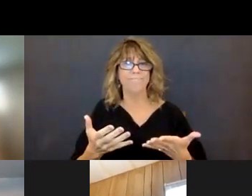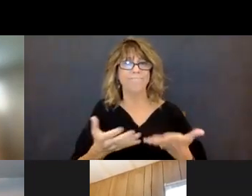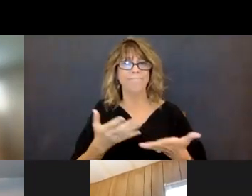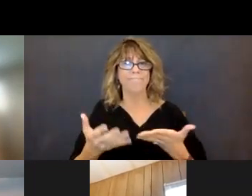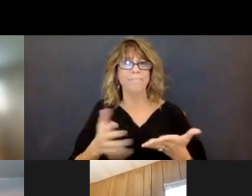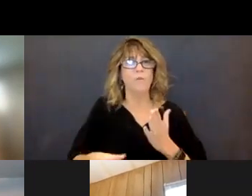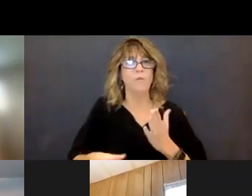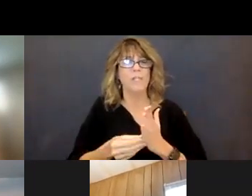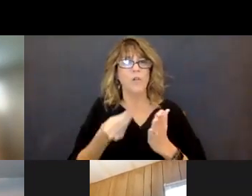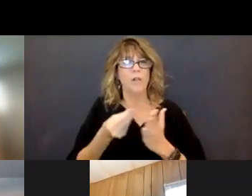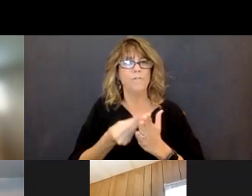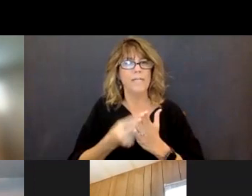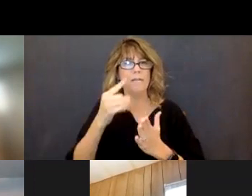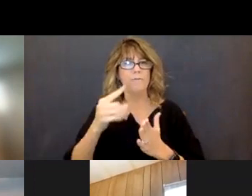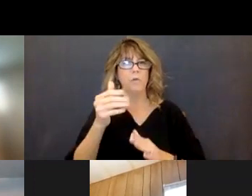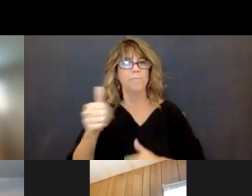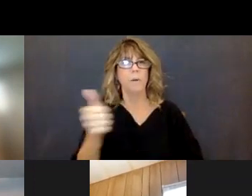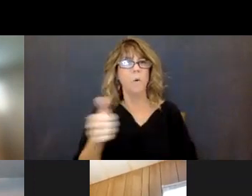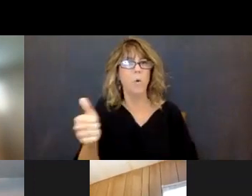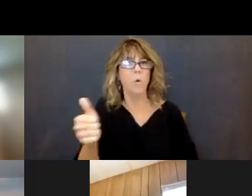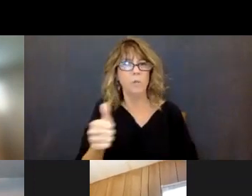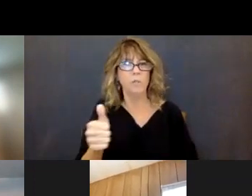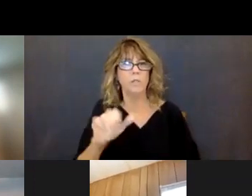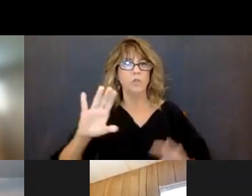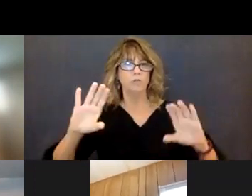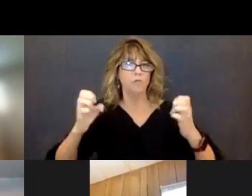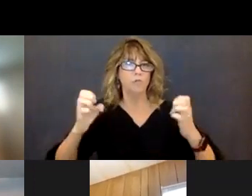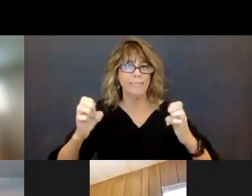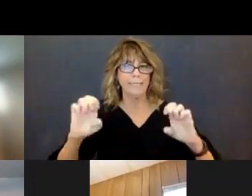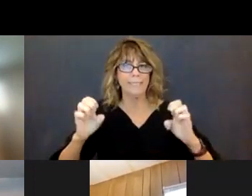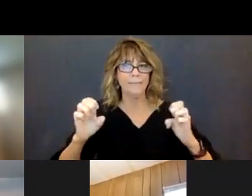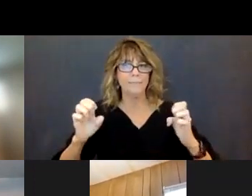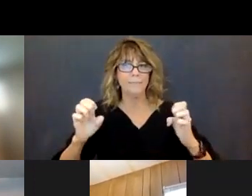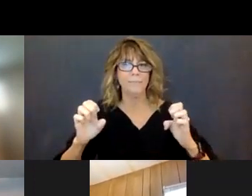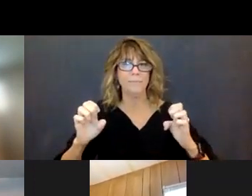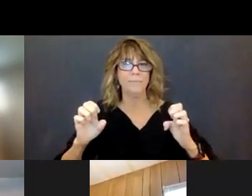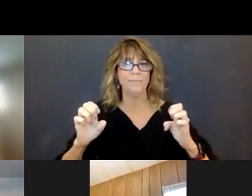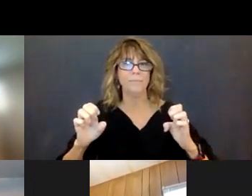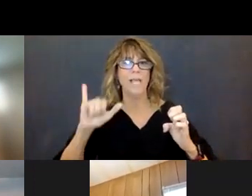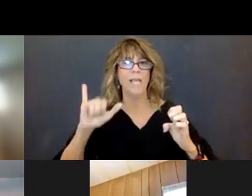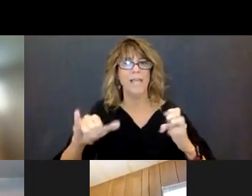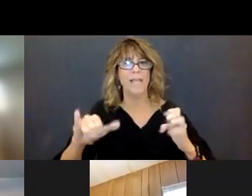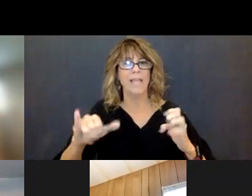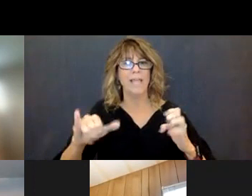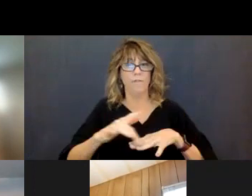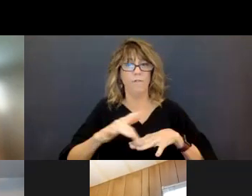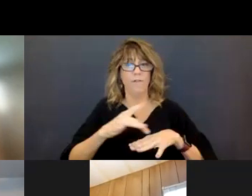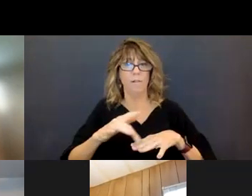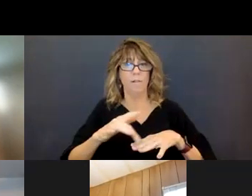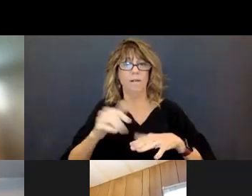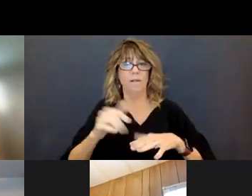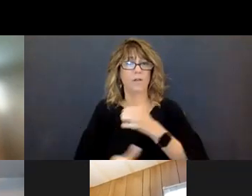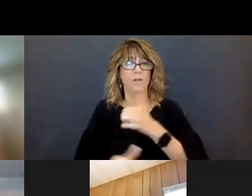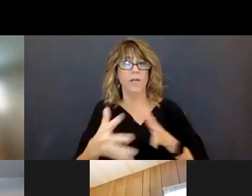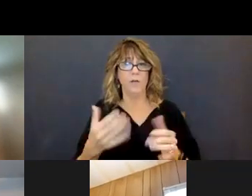additional funding for mobile crisis services that are available under the American Rescue Plan Act.